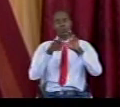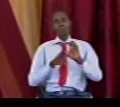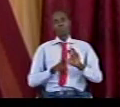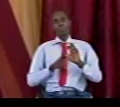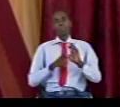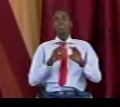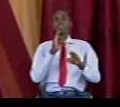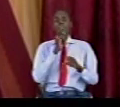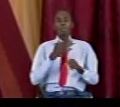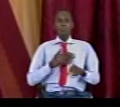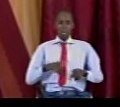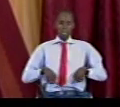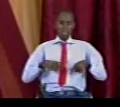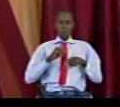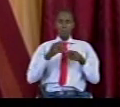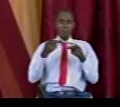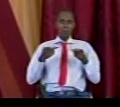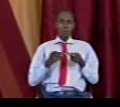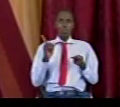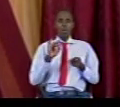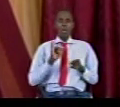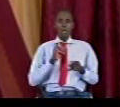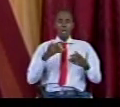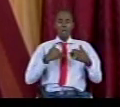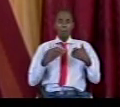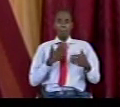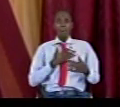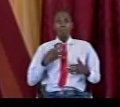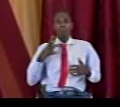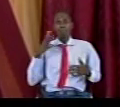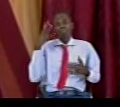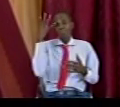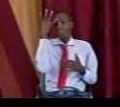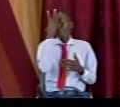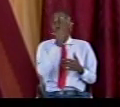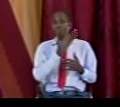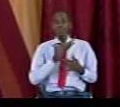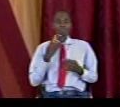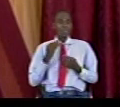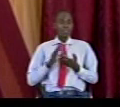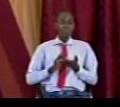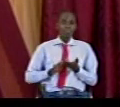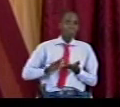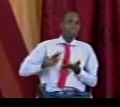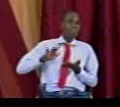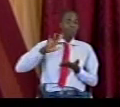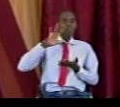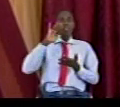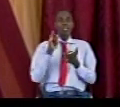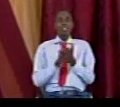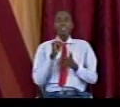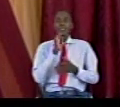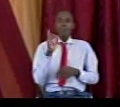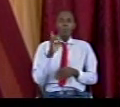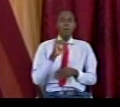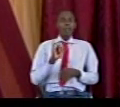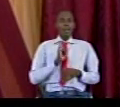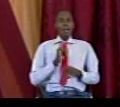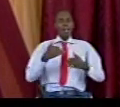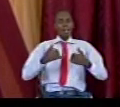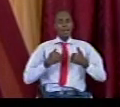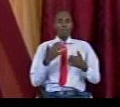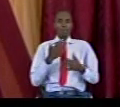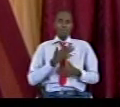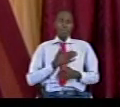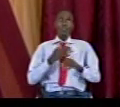I have my majesty, my honor, my glory, my splendor, and that is where I have my throne.